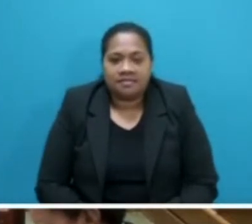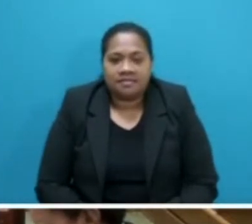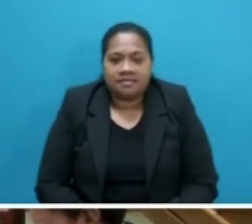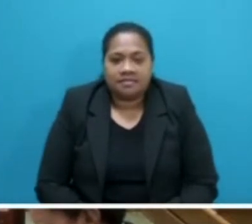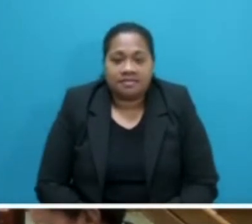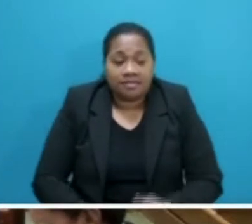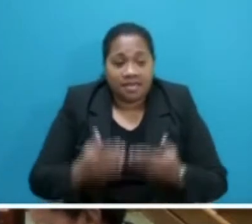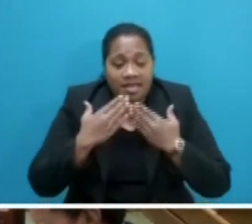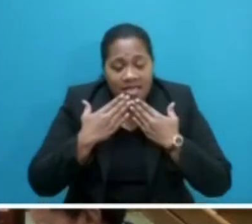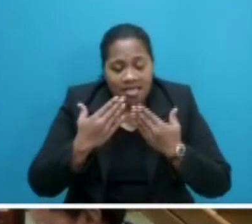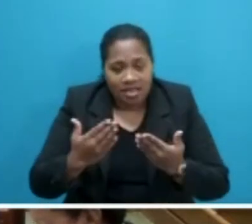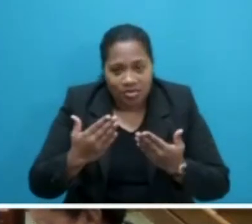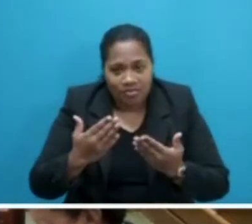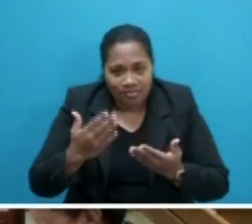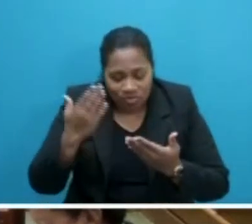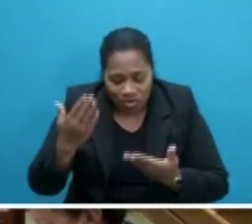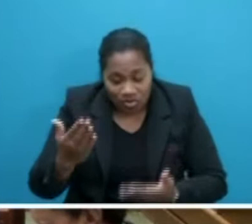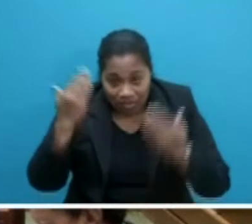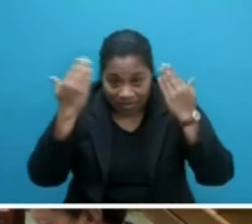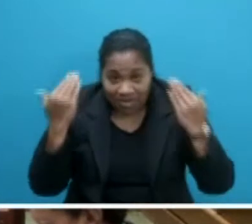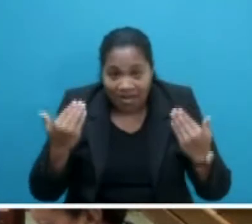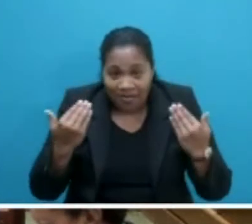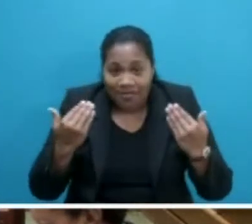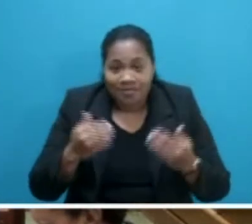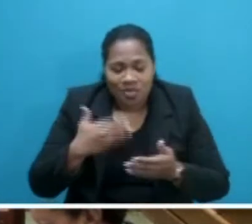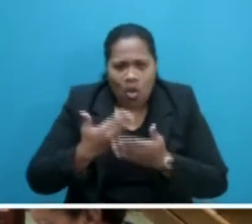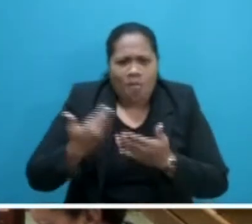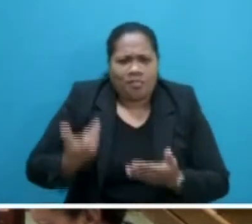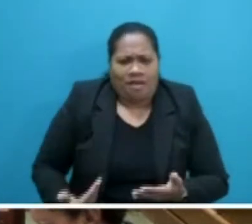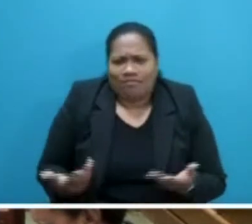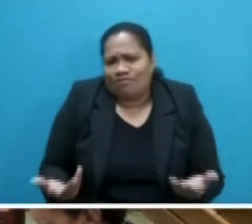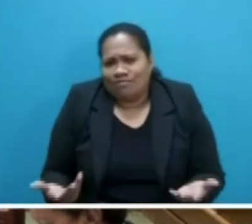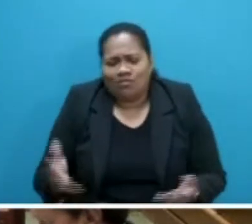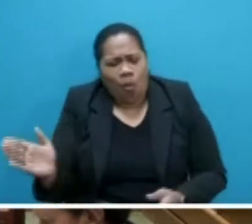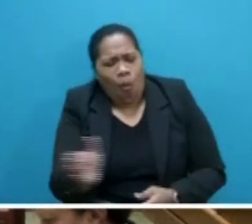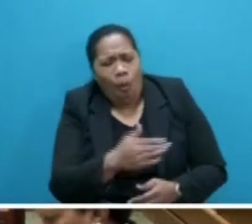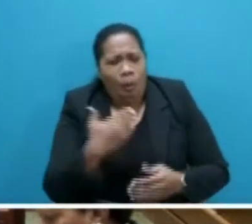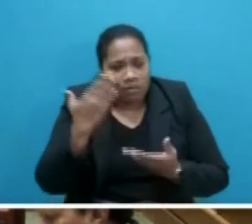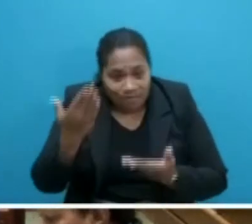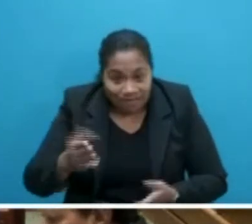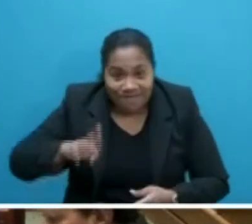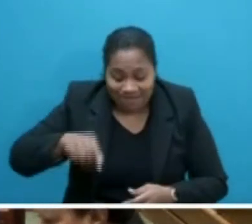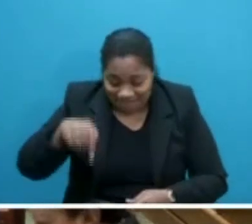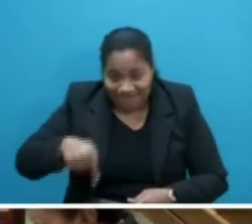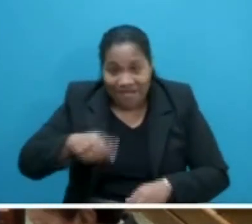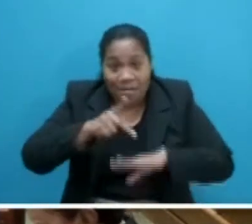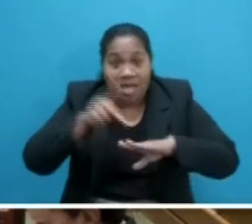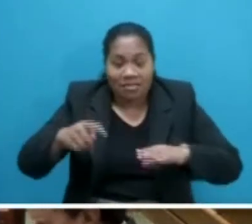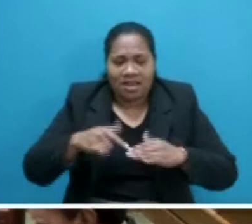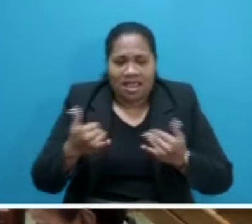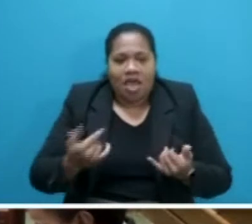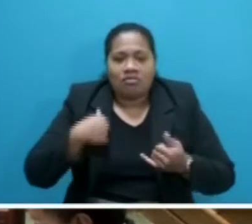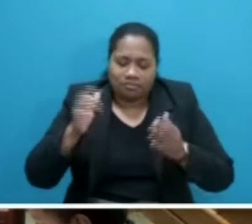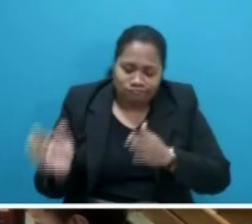Thank you, Honourable Speaker. Honourable Speaker, on behalf of all the honourable members of this Parliament, I move to thank